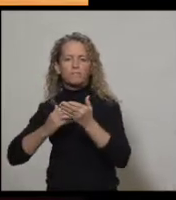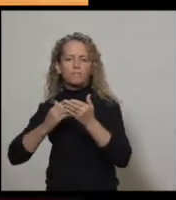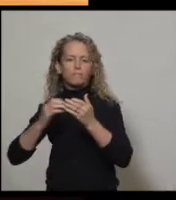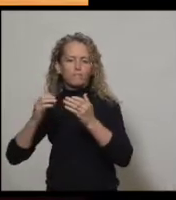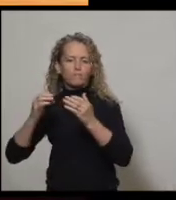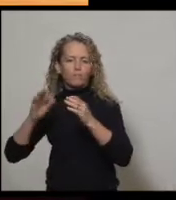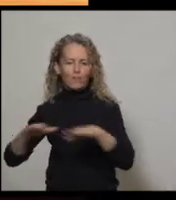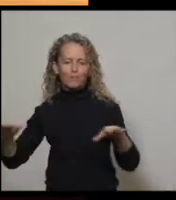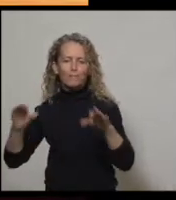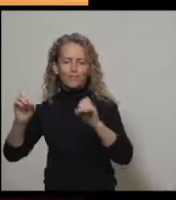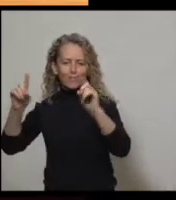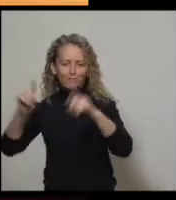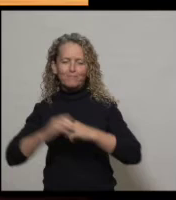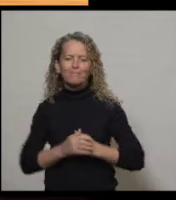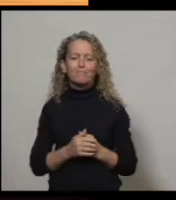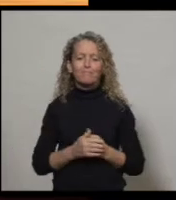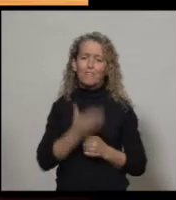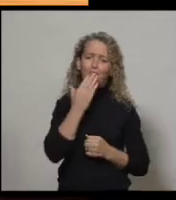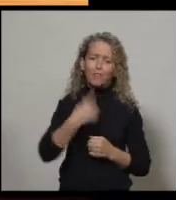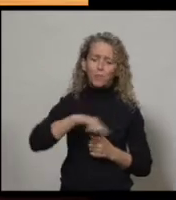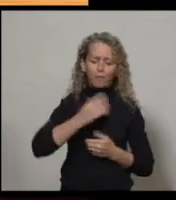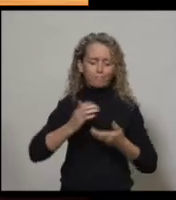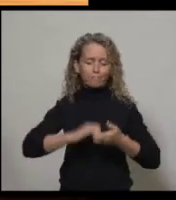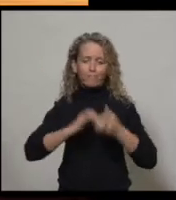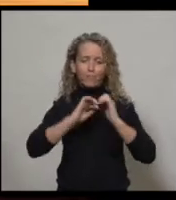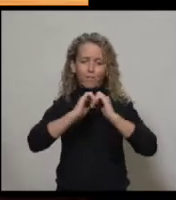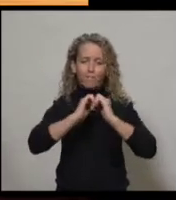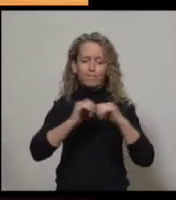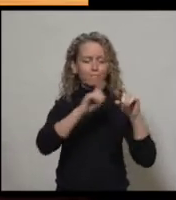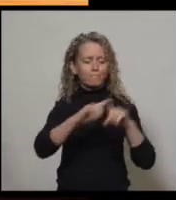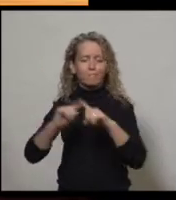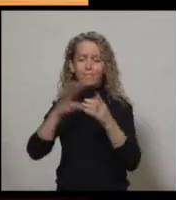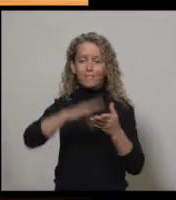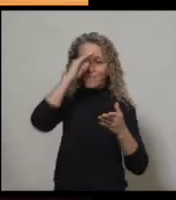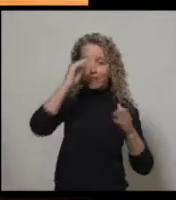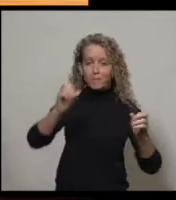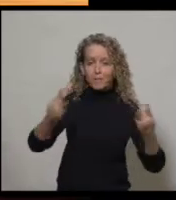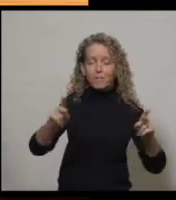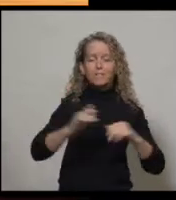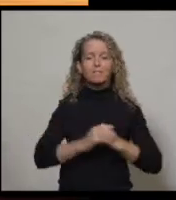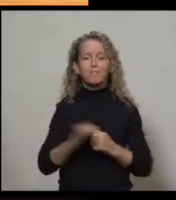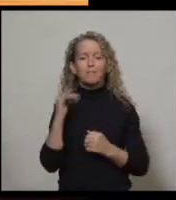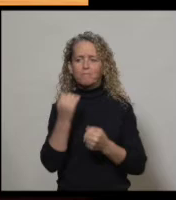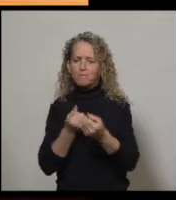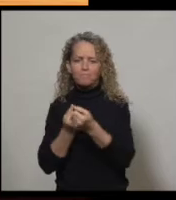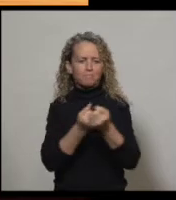great partnership that we're looking at how we can partner together to create different learning opportunities and supporting our workforce.